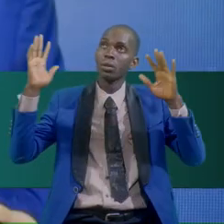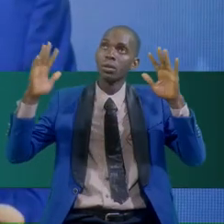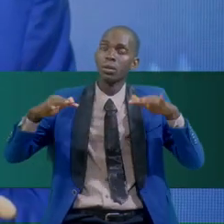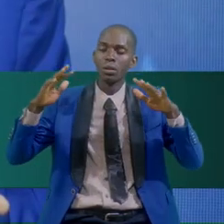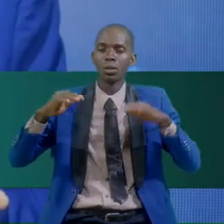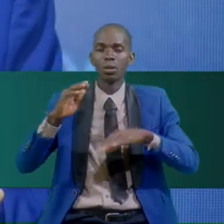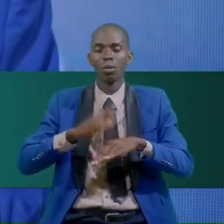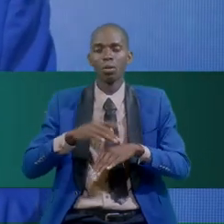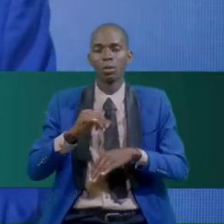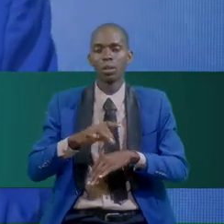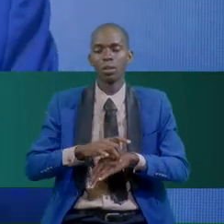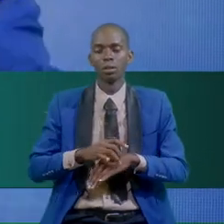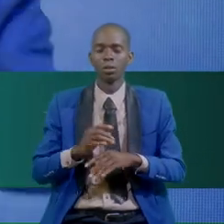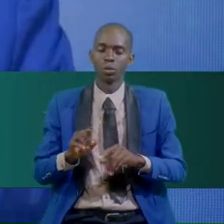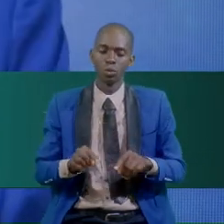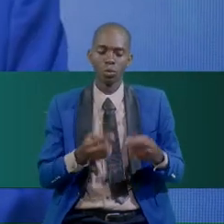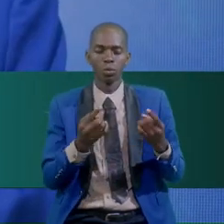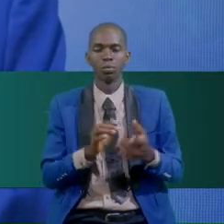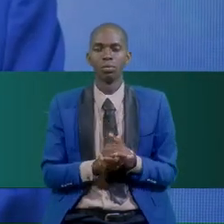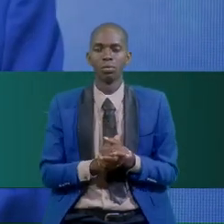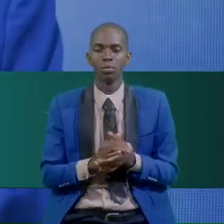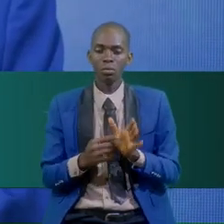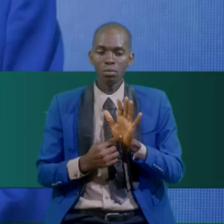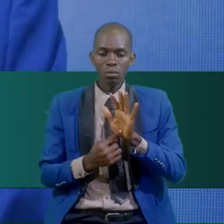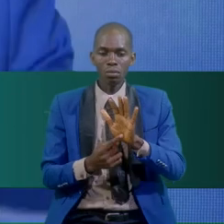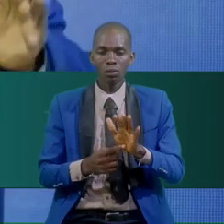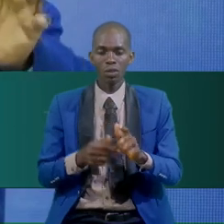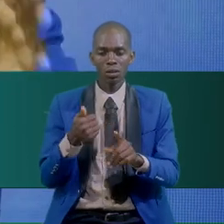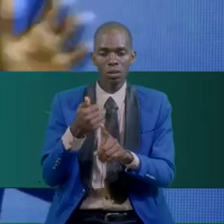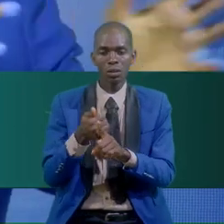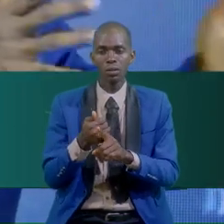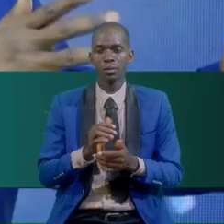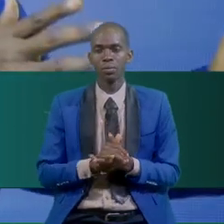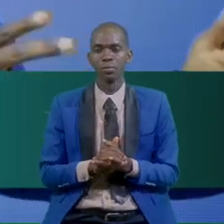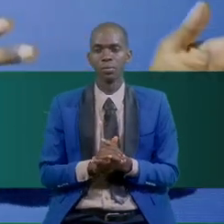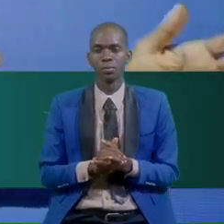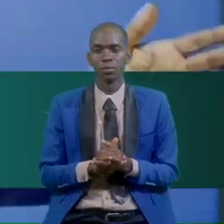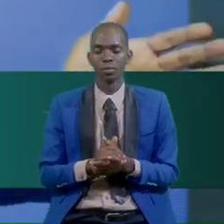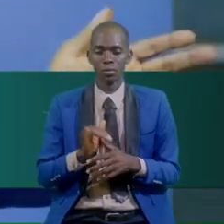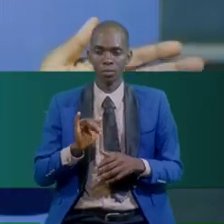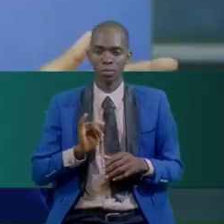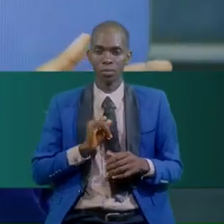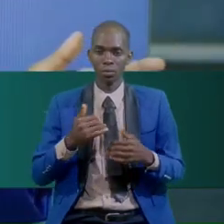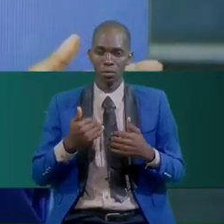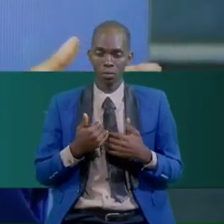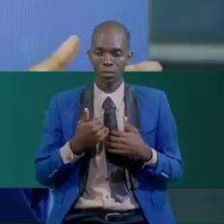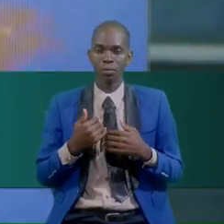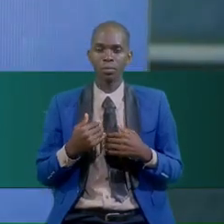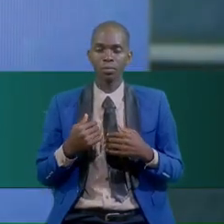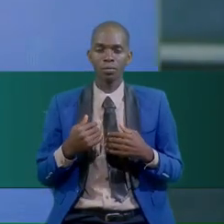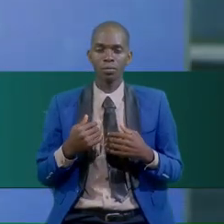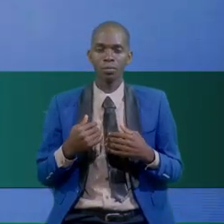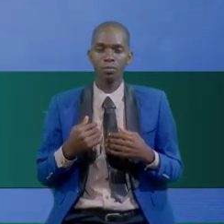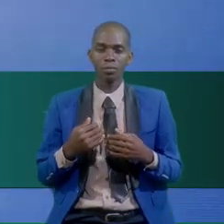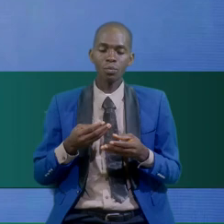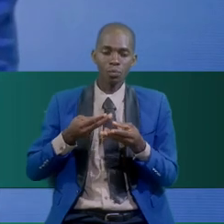the earth. Go, show thyself. I've hidden you at the brook Cherith.